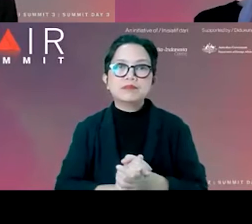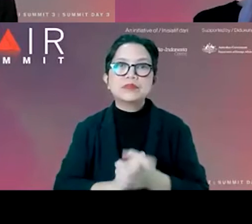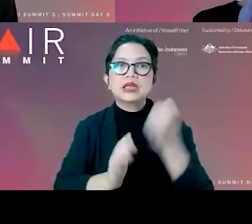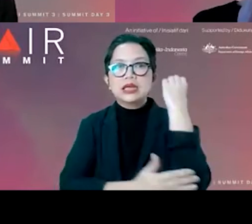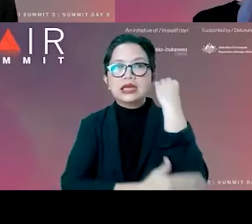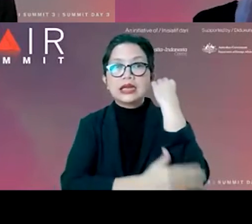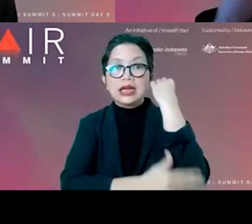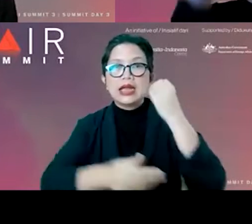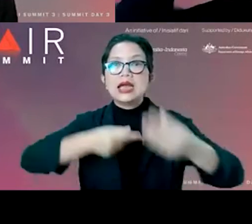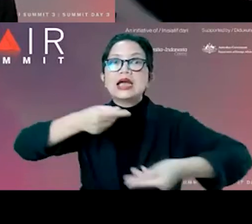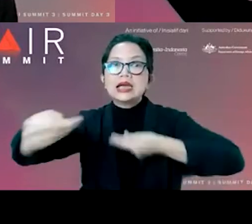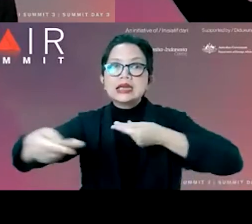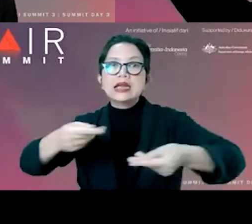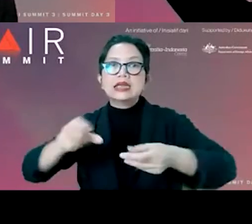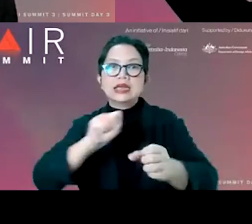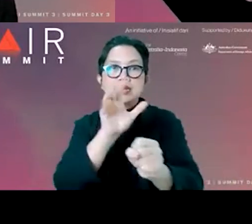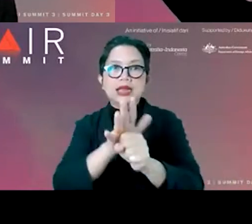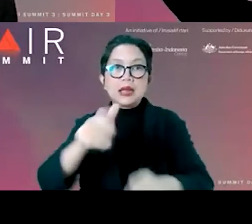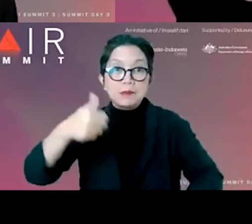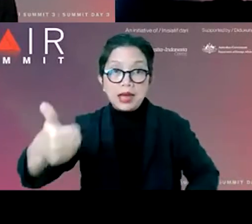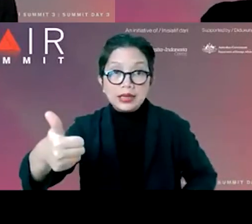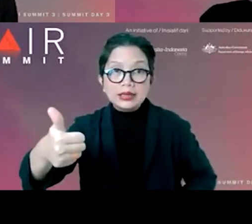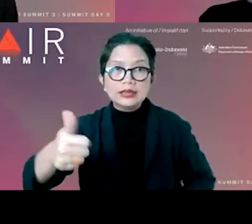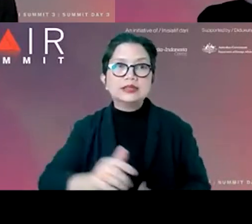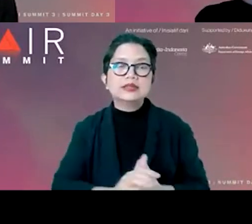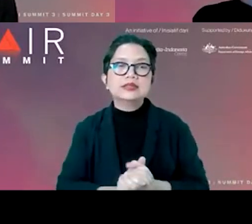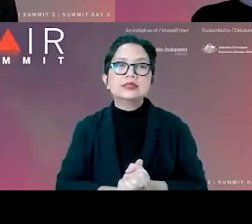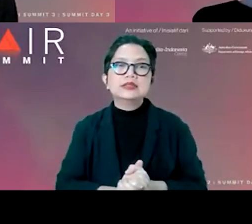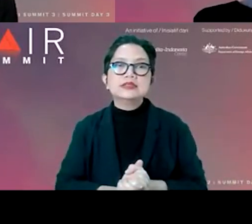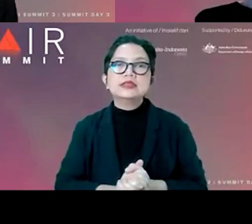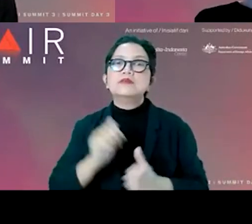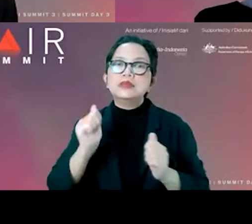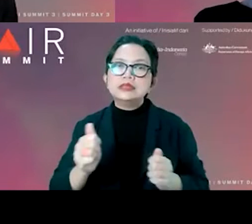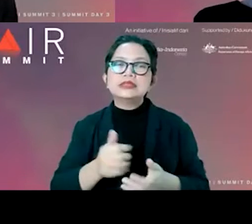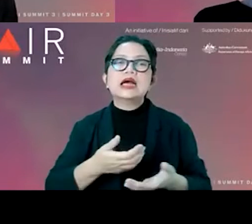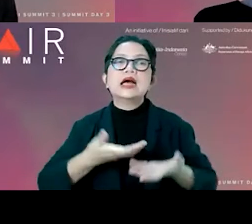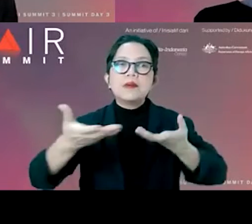also achieve more meaningful economic recovery.